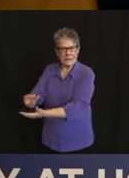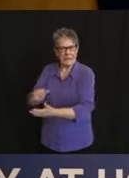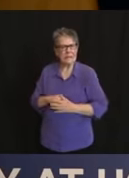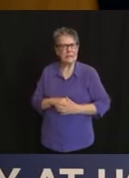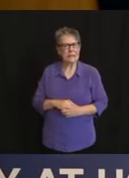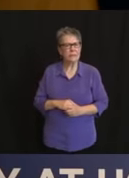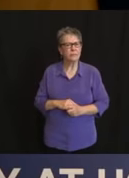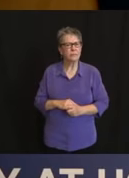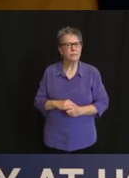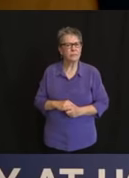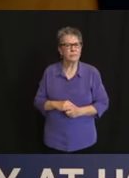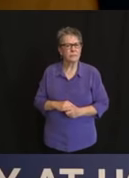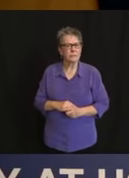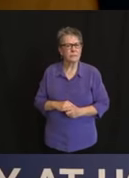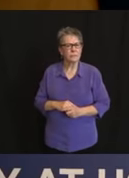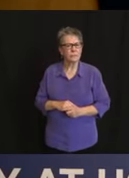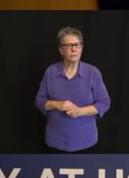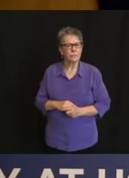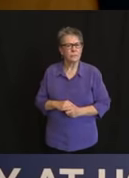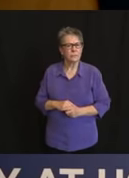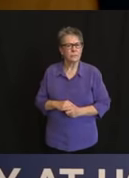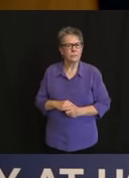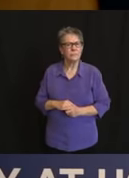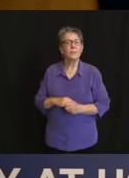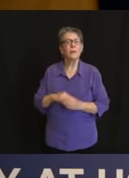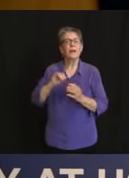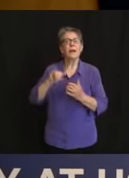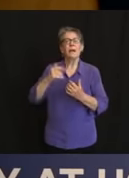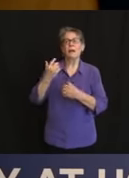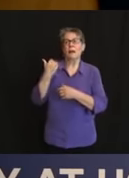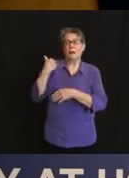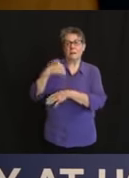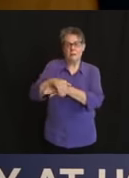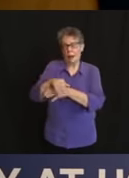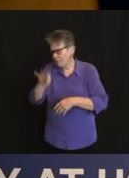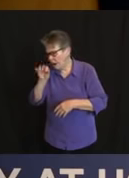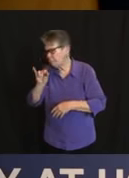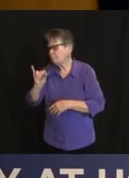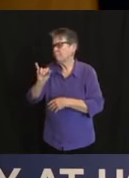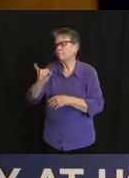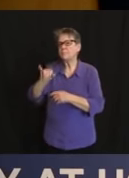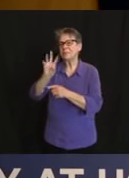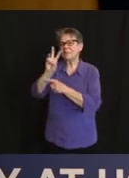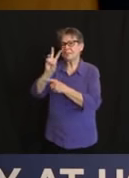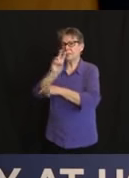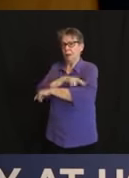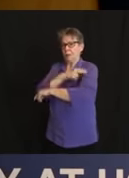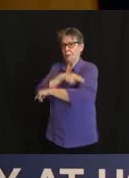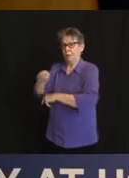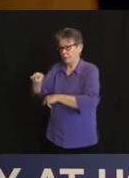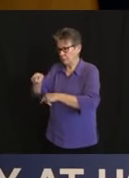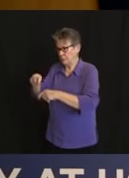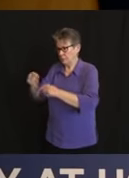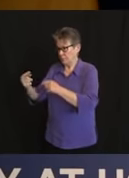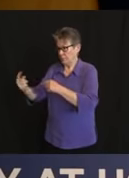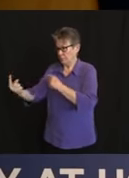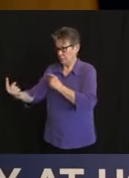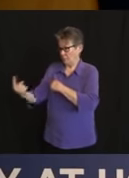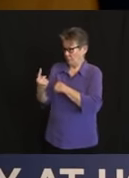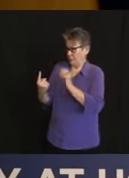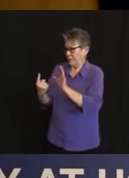them were in the central region. And as I shared yesterday and the day before, we're seeing